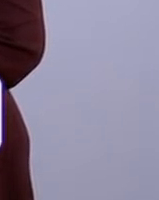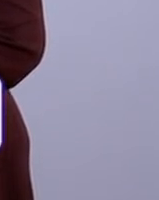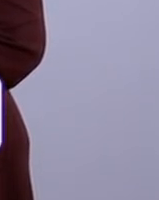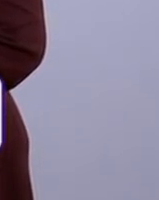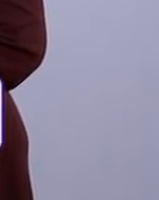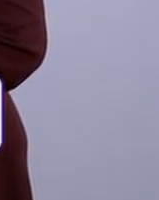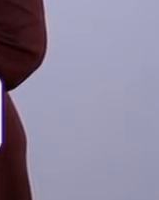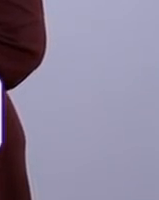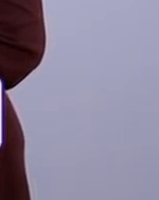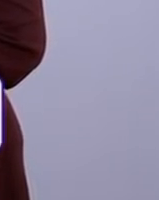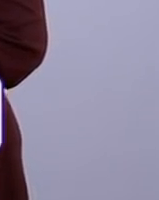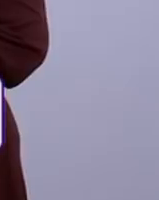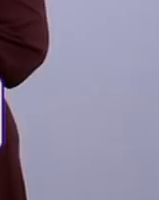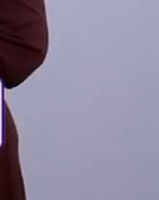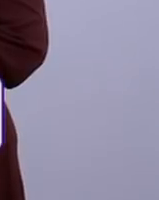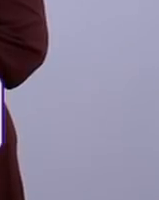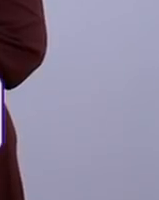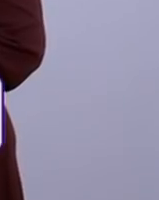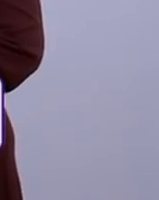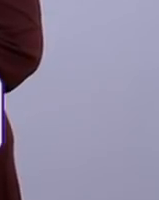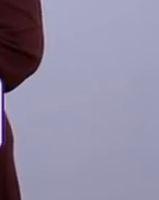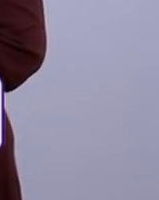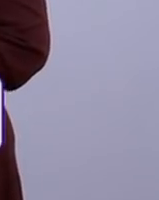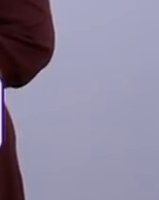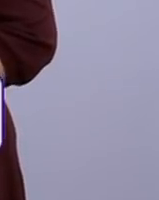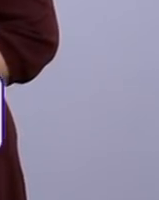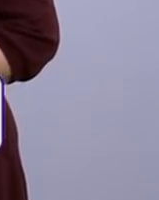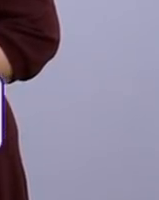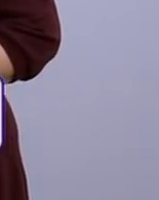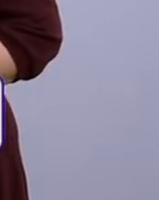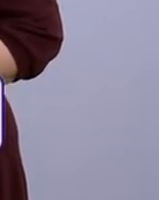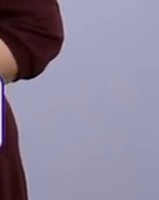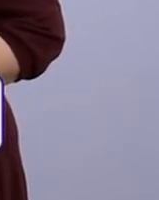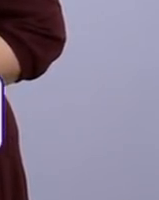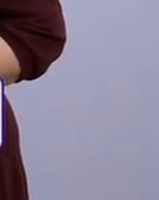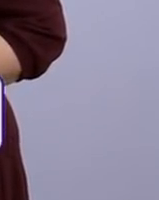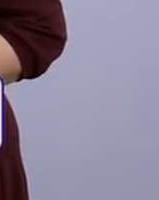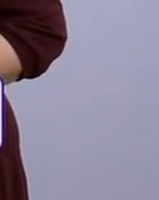as sheet when the wasp landed on his hat.